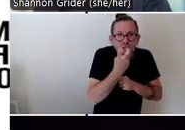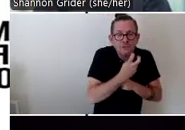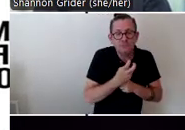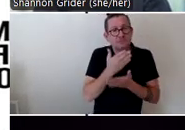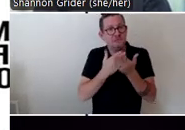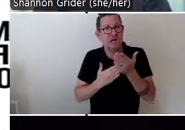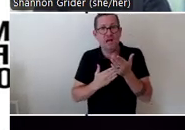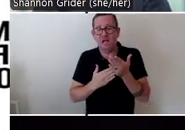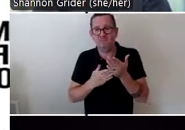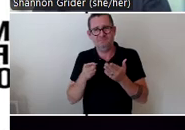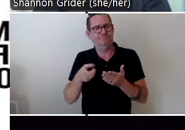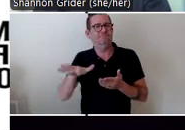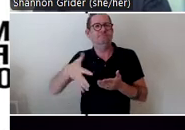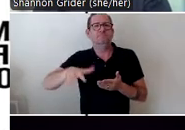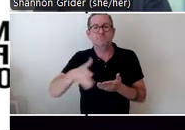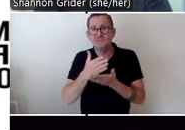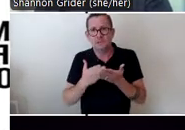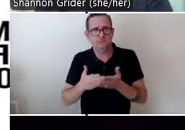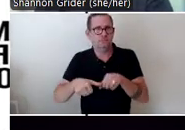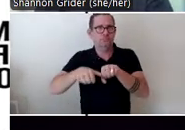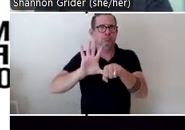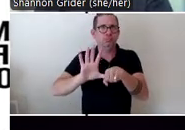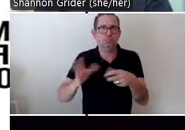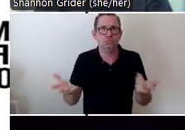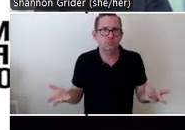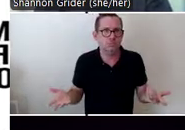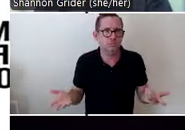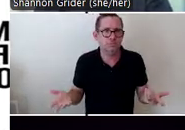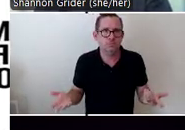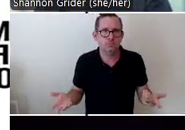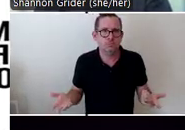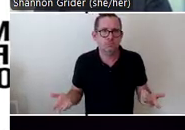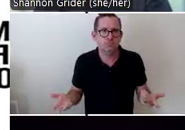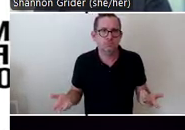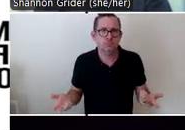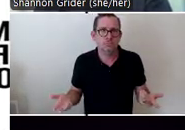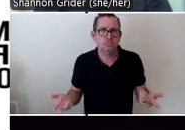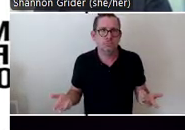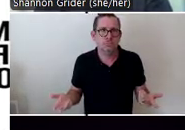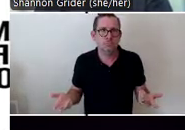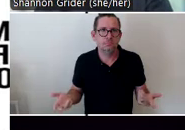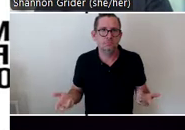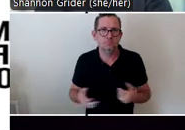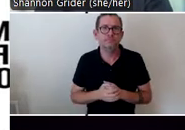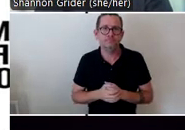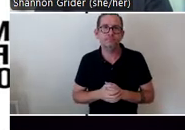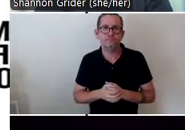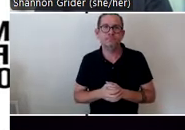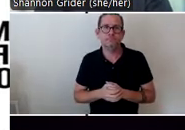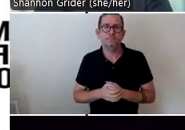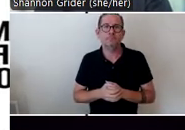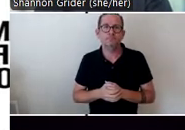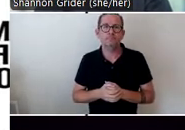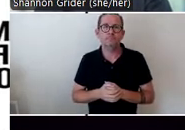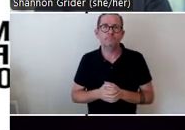in for communication. Make sure, are you understanding? Did you get what I said? That sort of thing. It doesn't always have